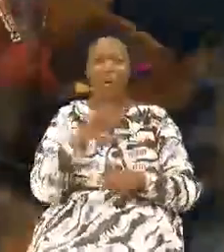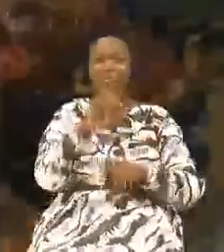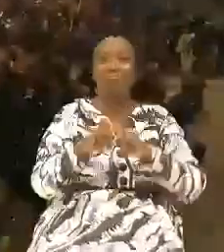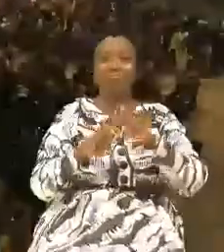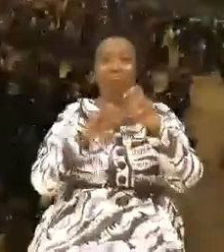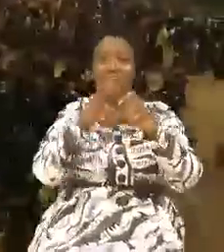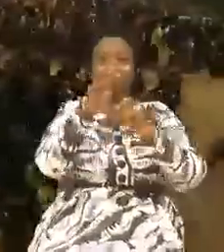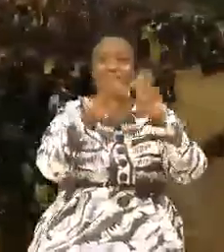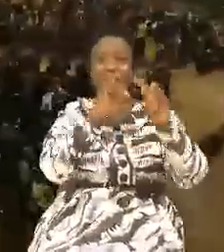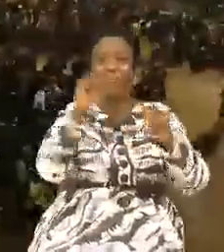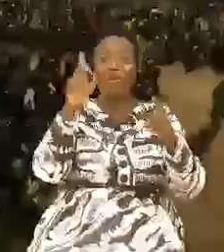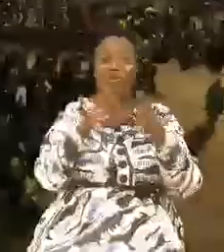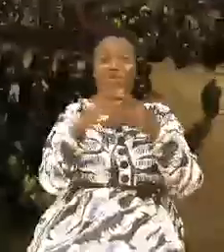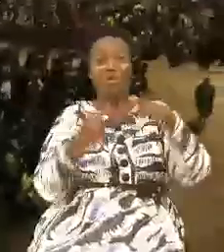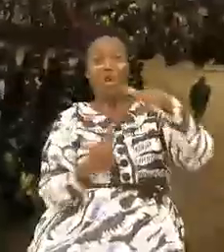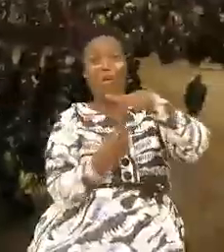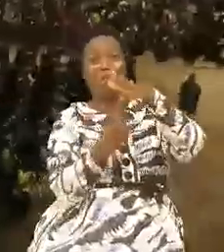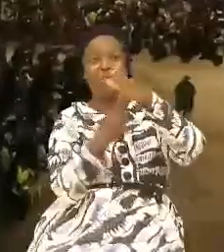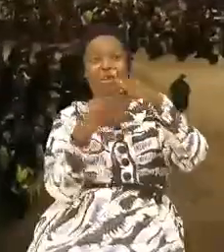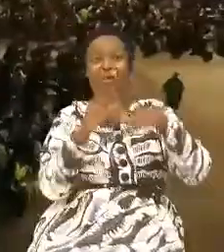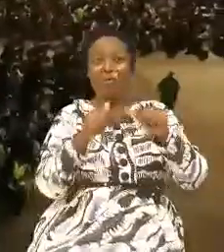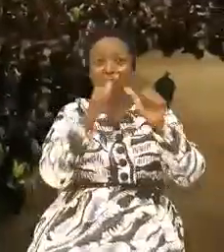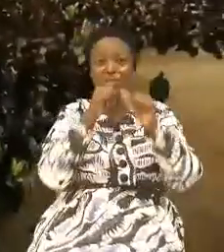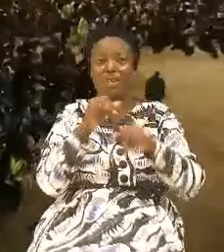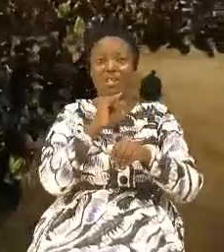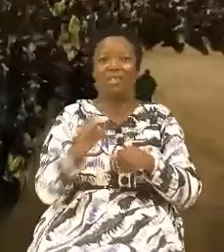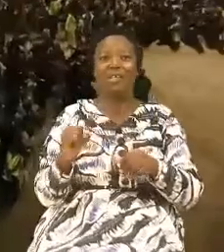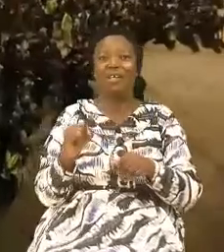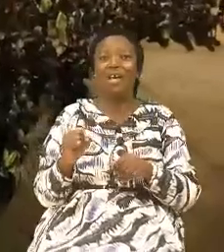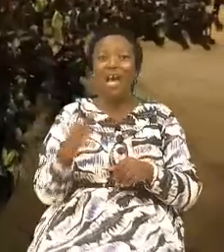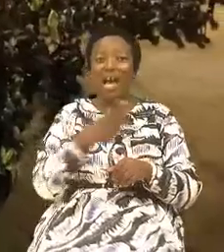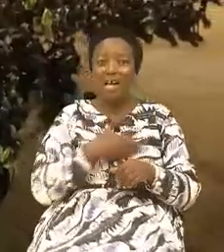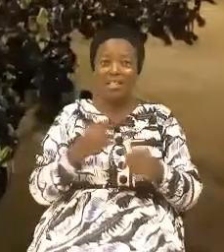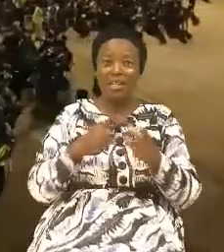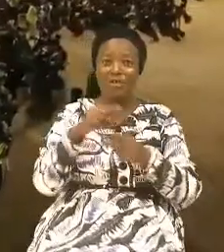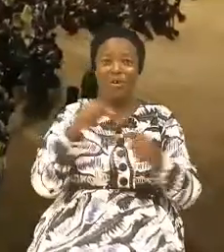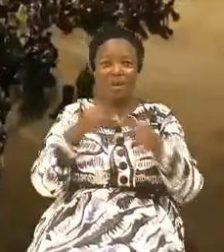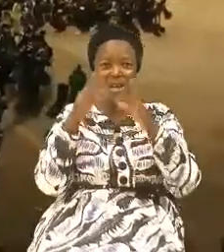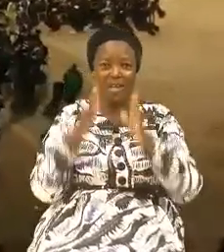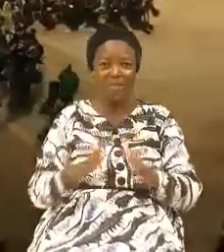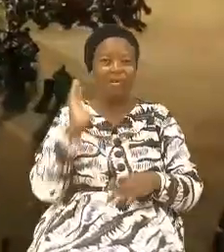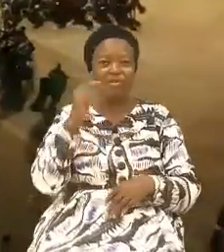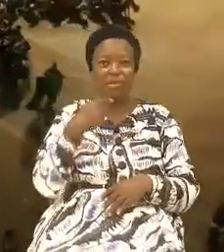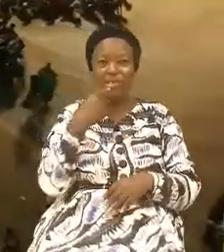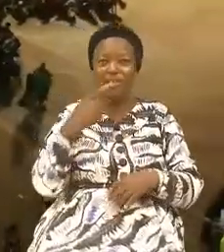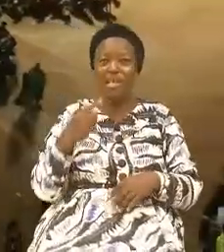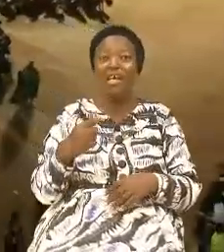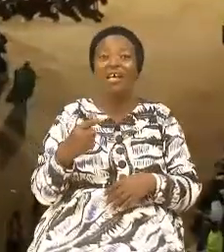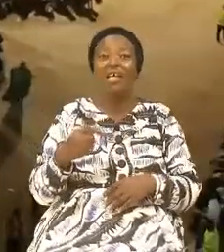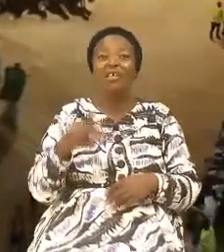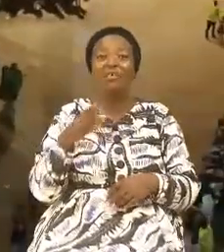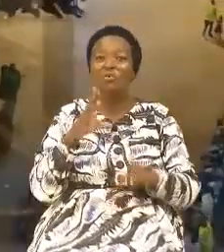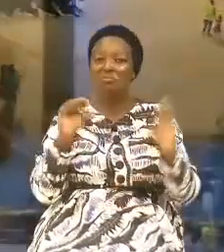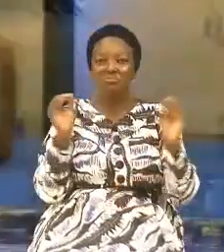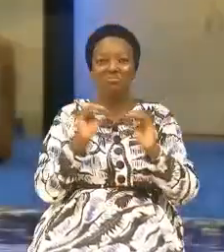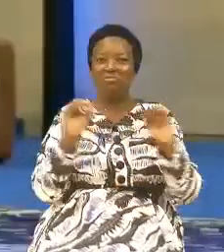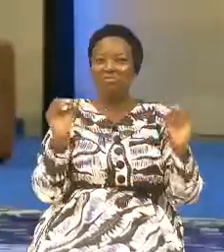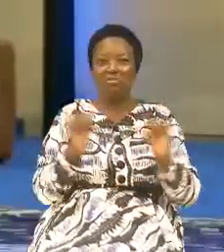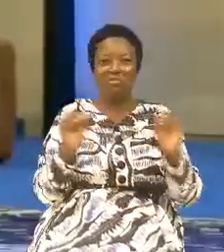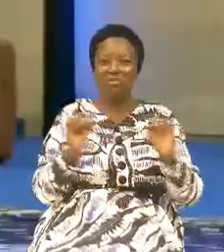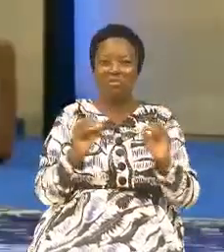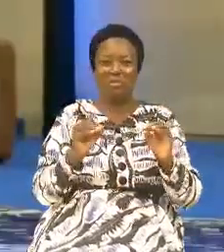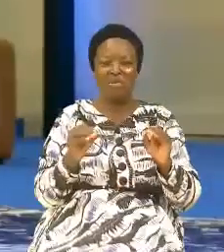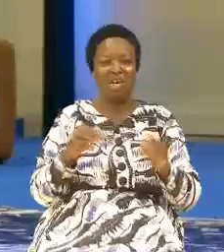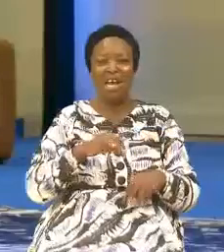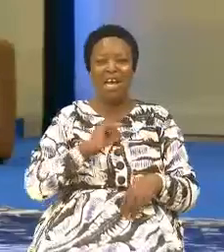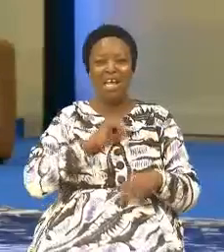the peak of your blessing. And your enemy will say, there's no point being an enemy to this person,